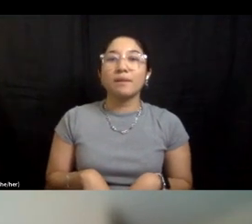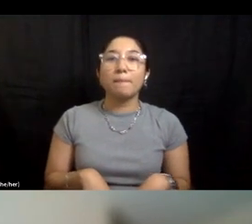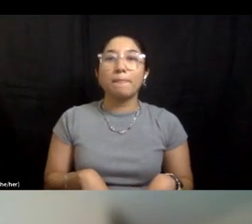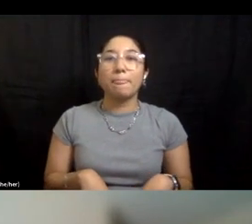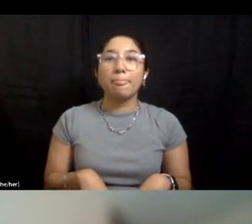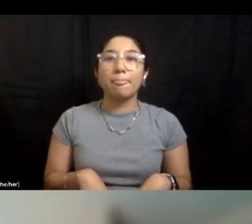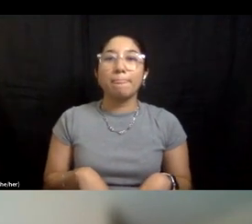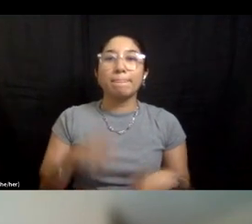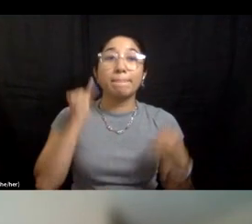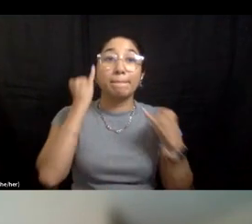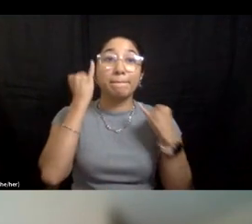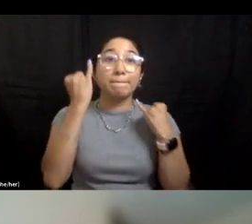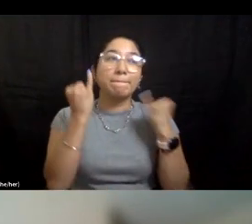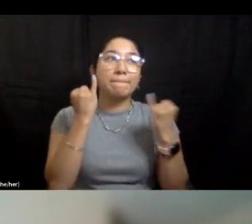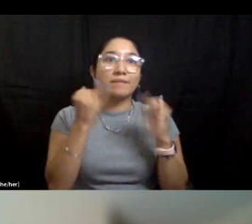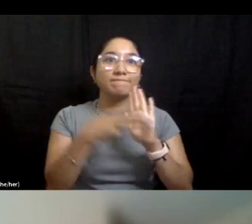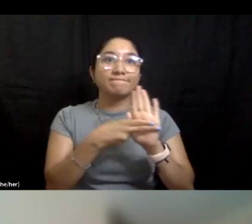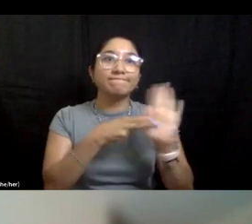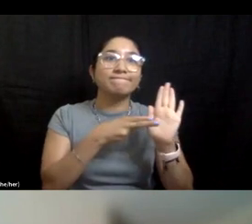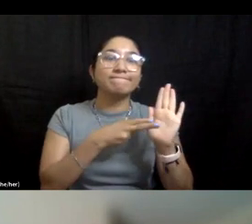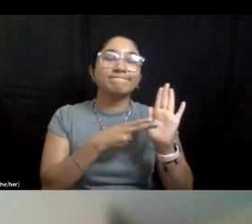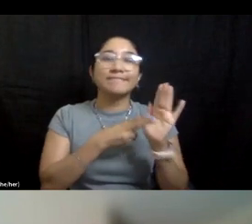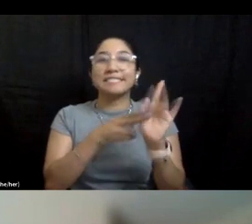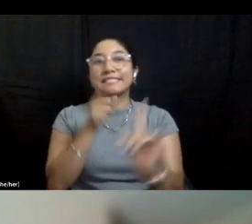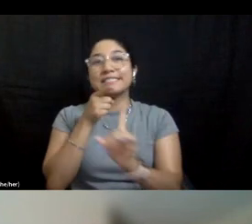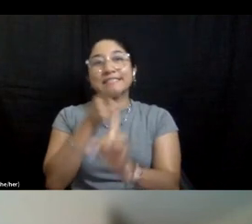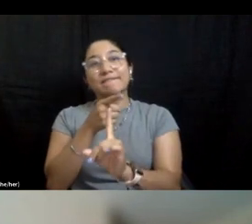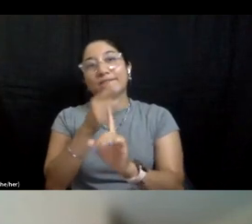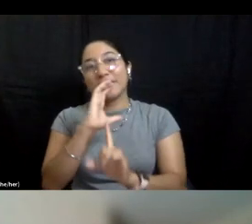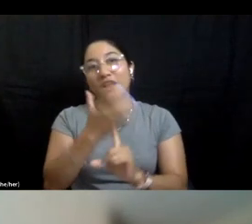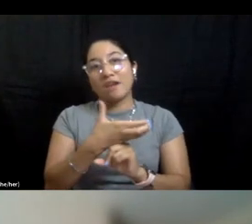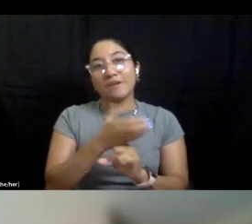the idea was to highlight the specific characters, but there was no plot. There wasn't